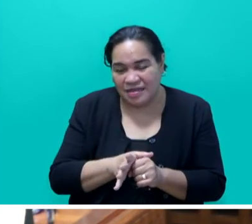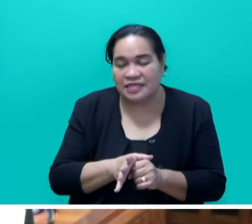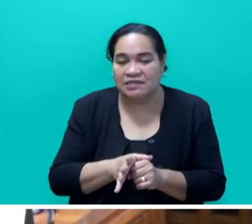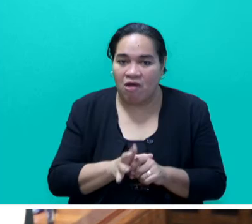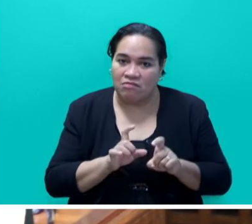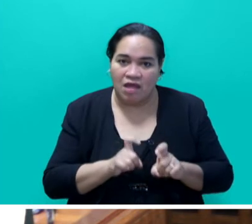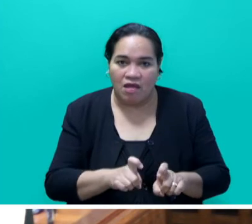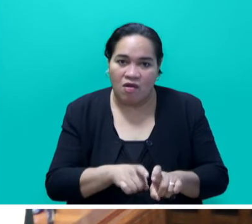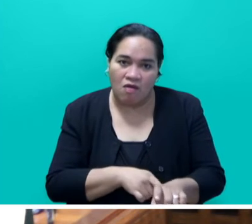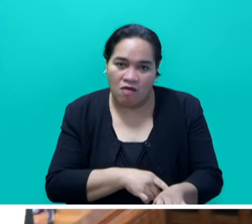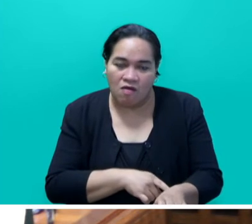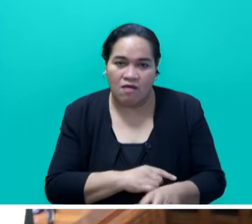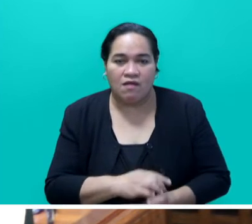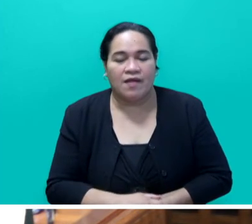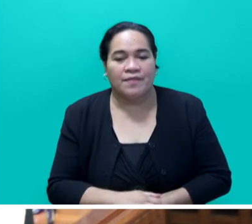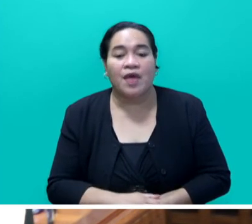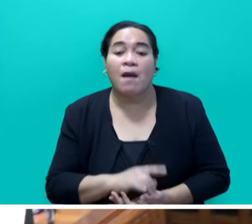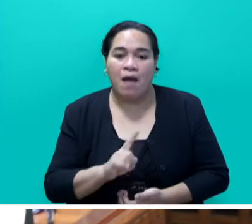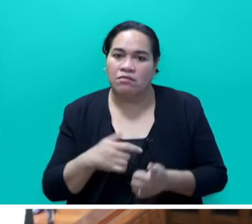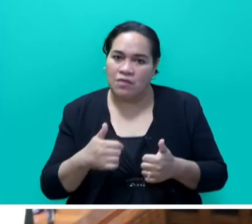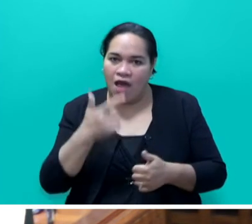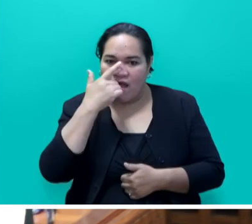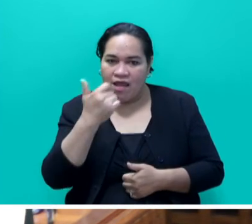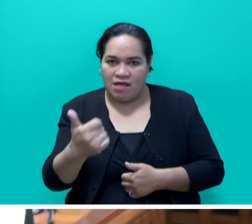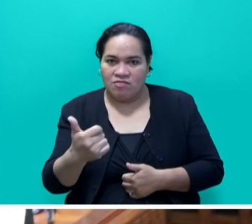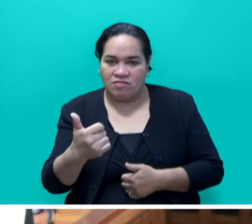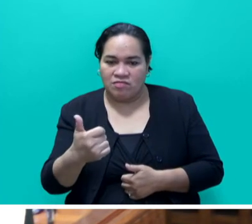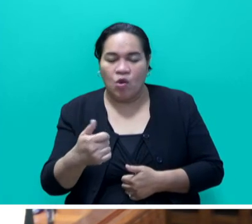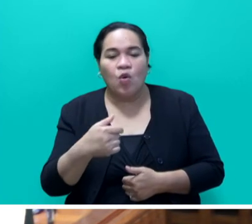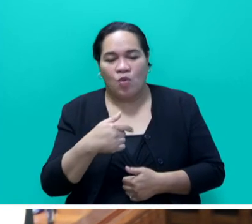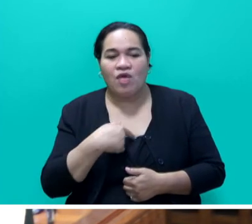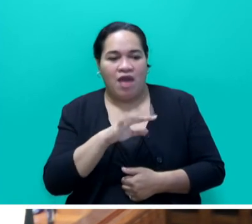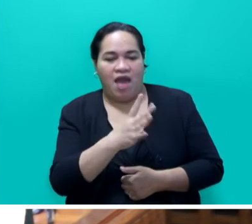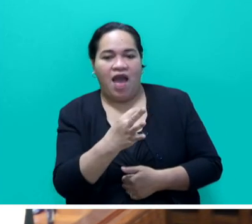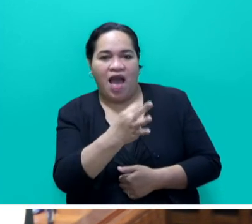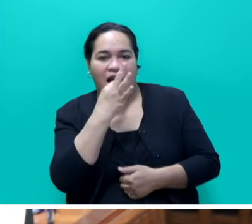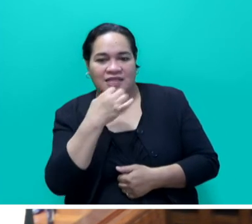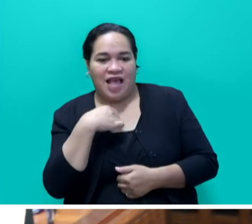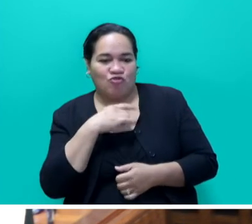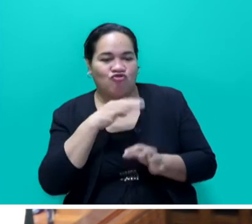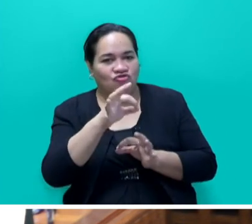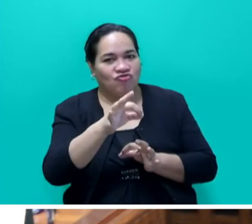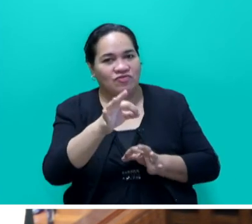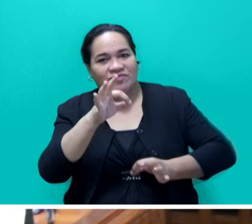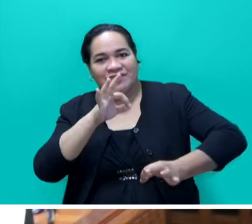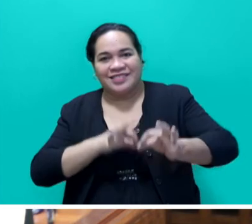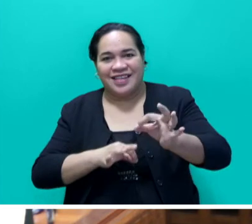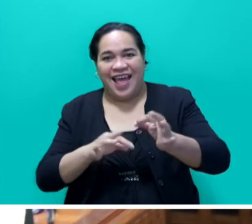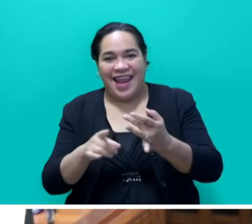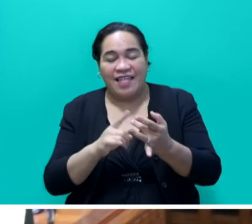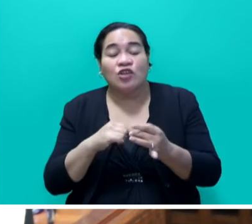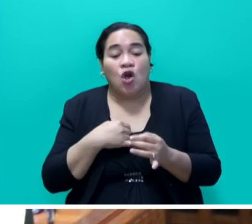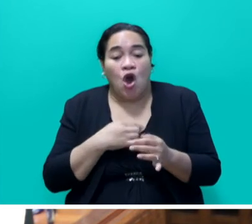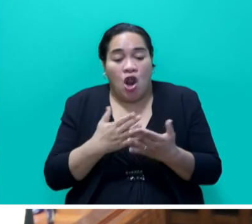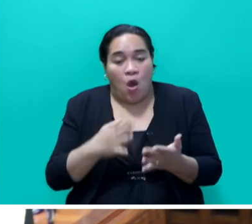the RFMS is fortunate that we have been asked to send a replacement, and we hope